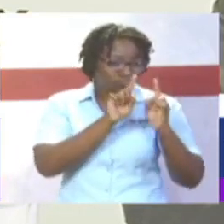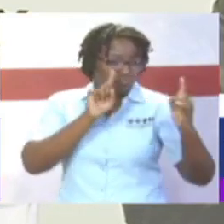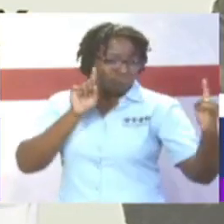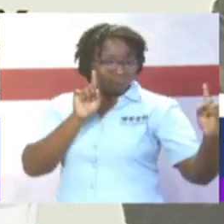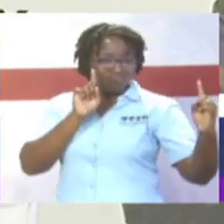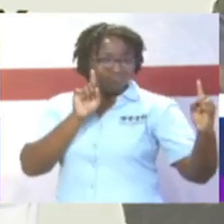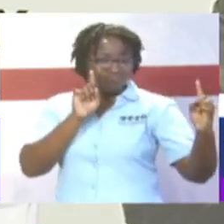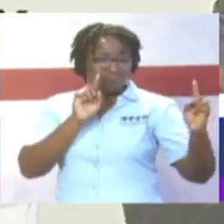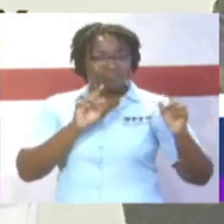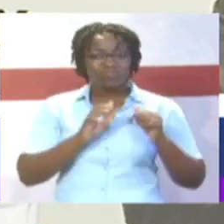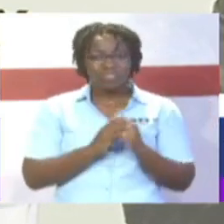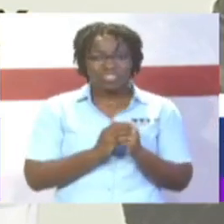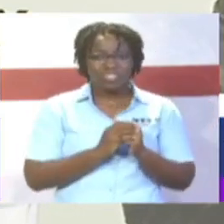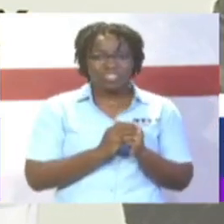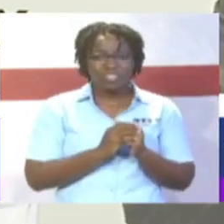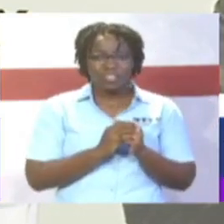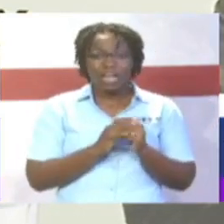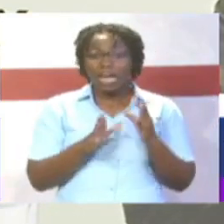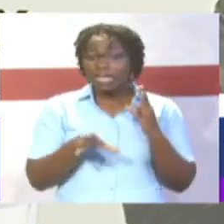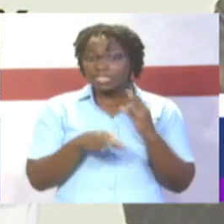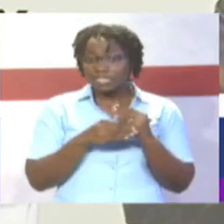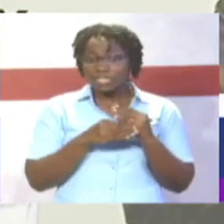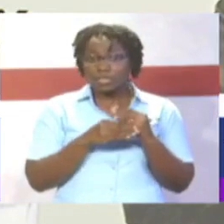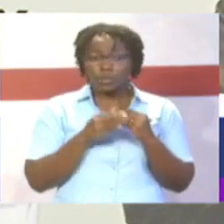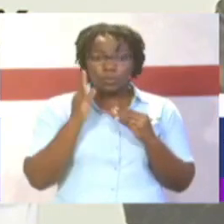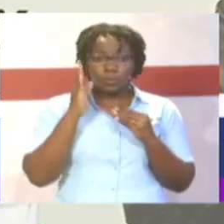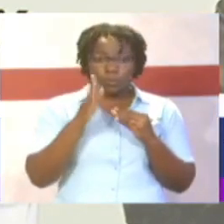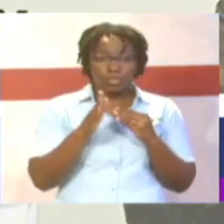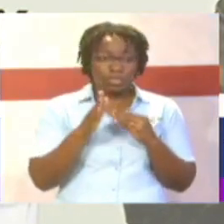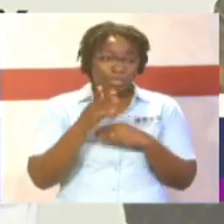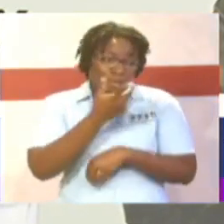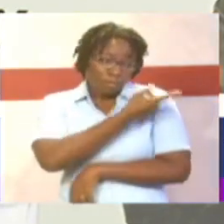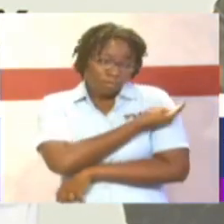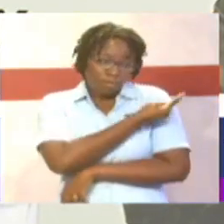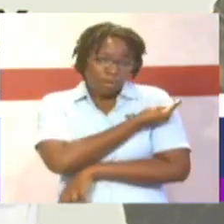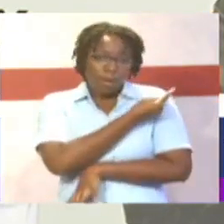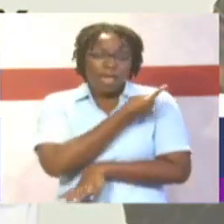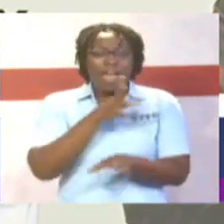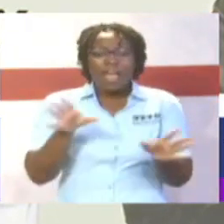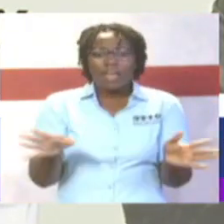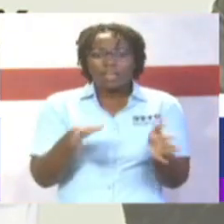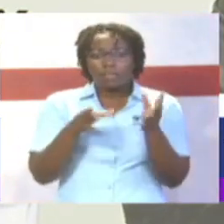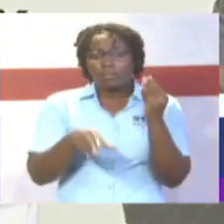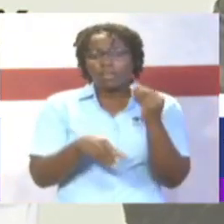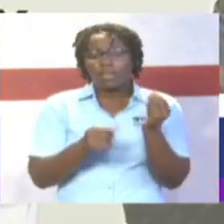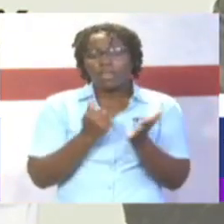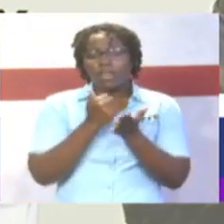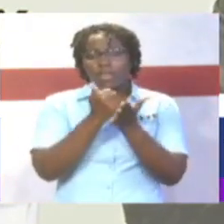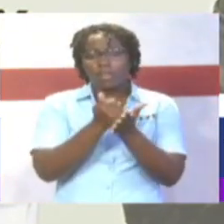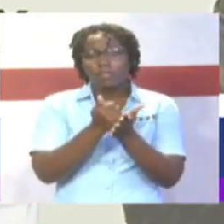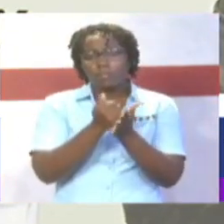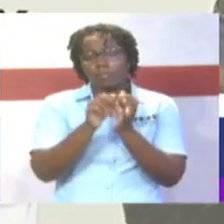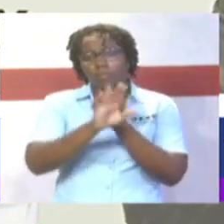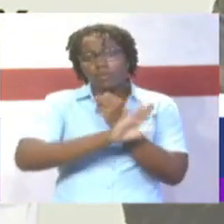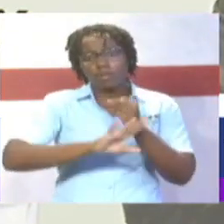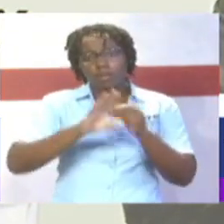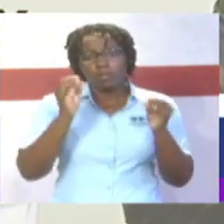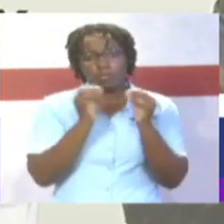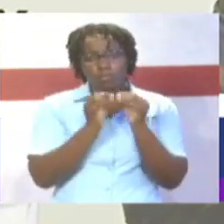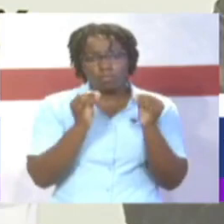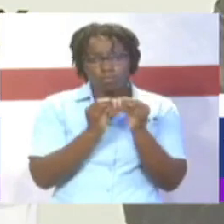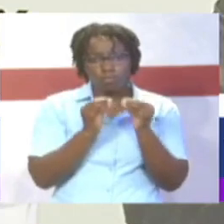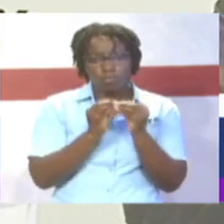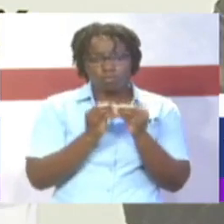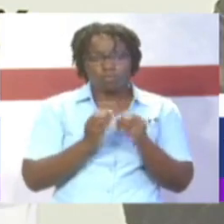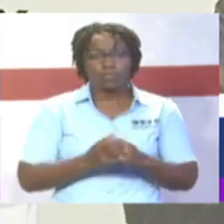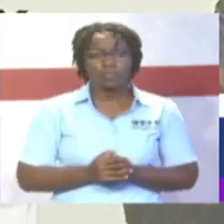the added benefit, the added layer of protection of getting vaccinated is the drive that we're really on to ensure